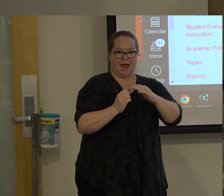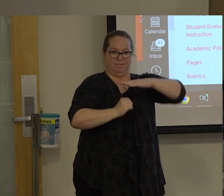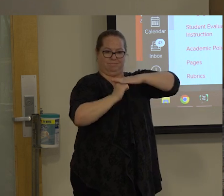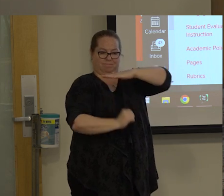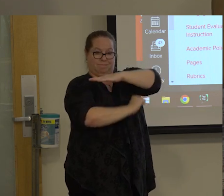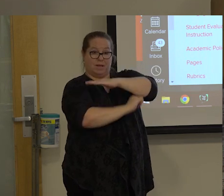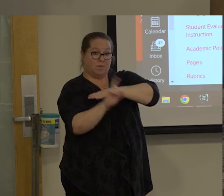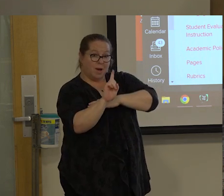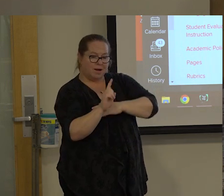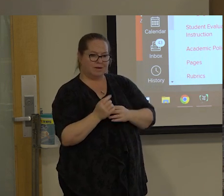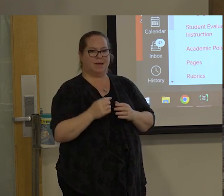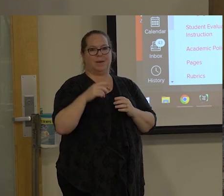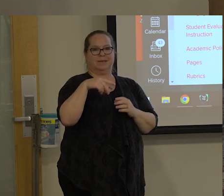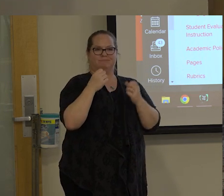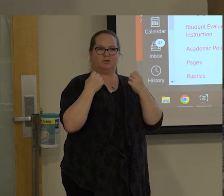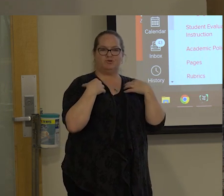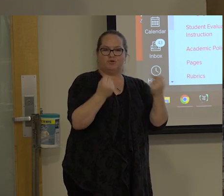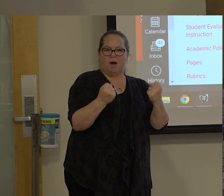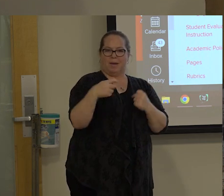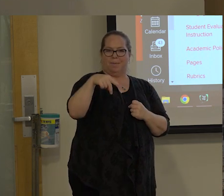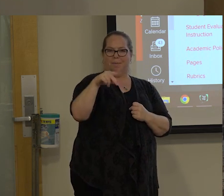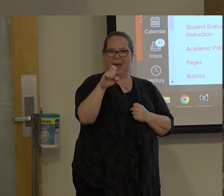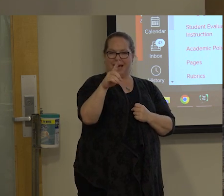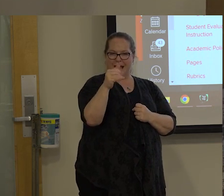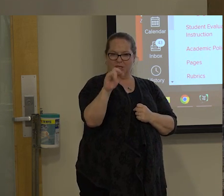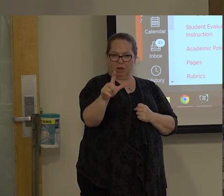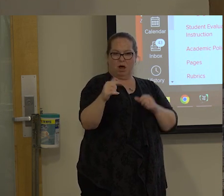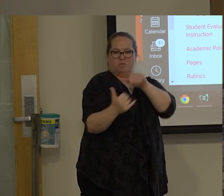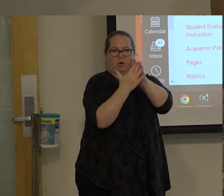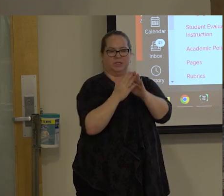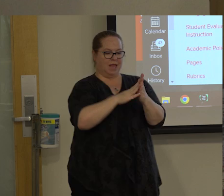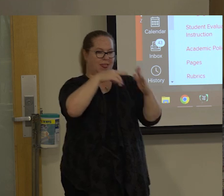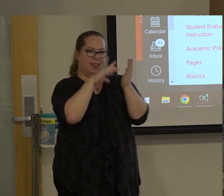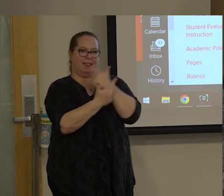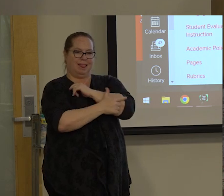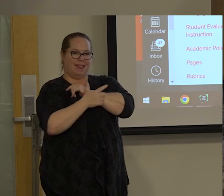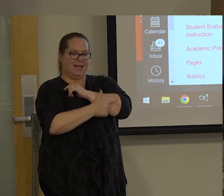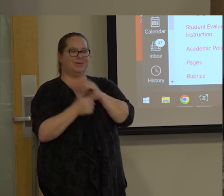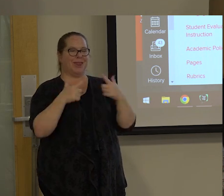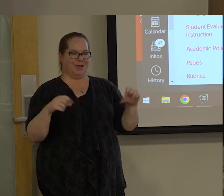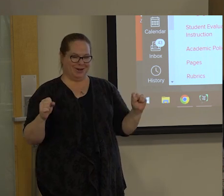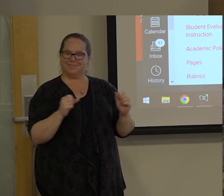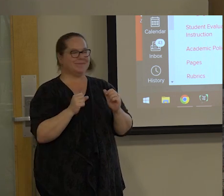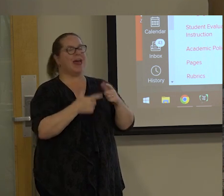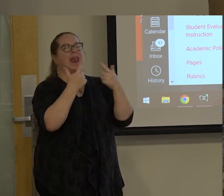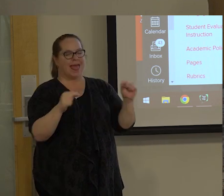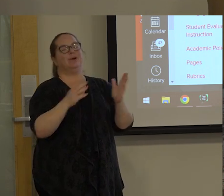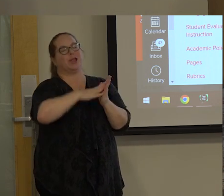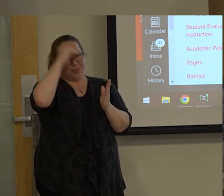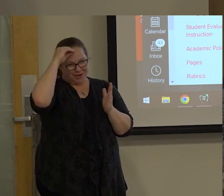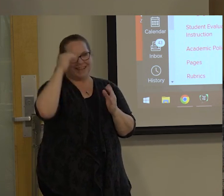sound pedagogical approaches to language learning. Julie's endorsements and qualifications include the Foreign